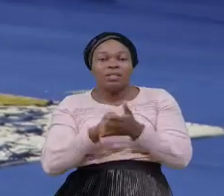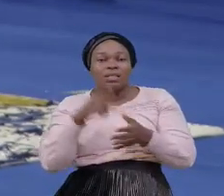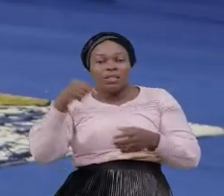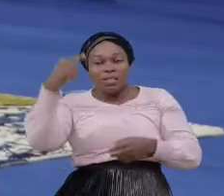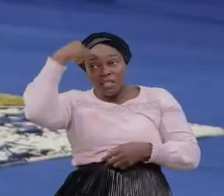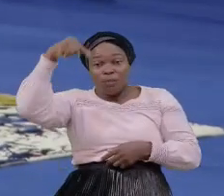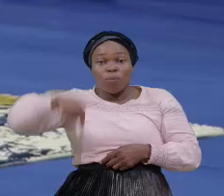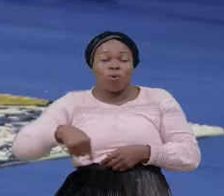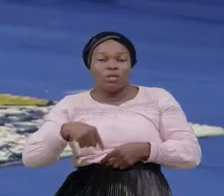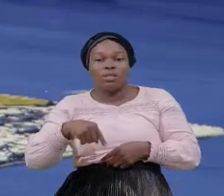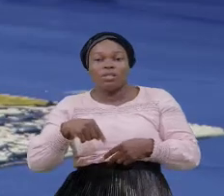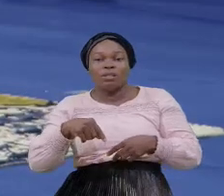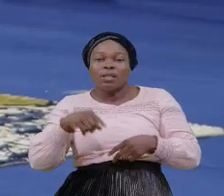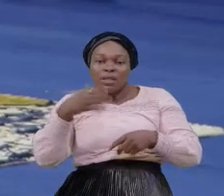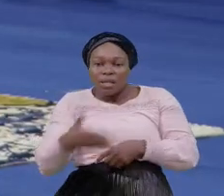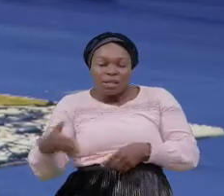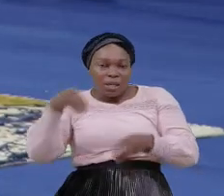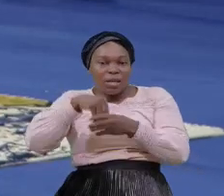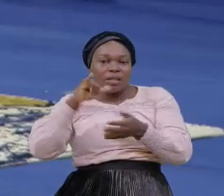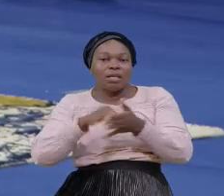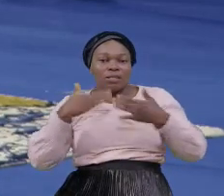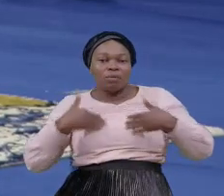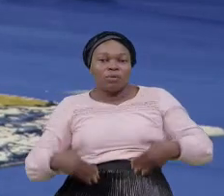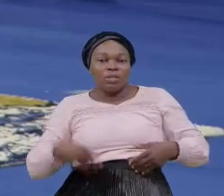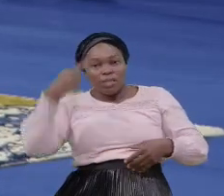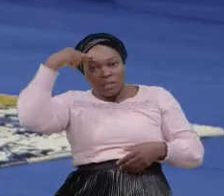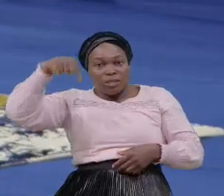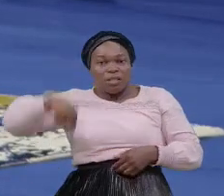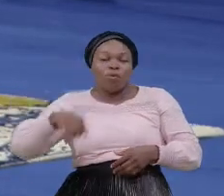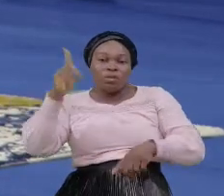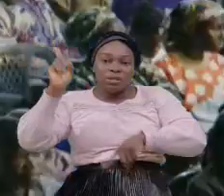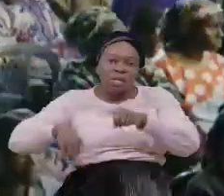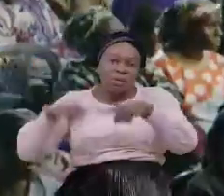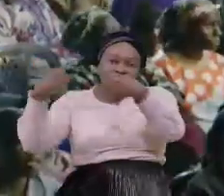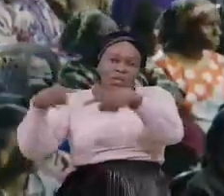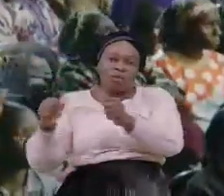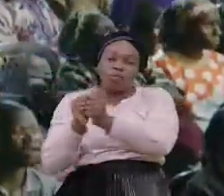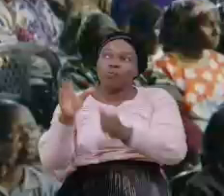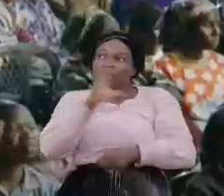demons cannot argue with Christ. Amen.